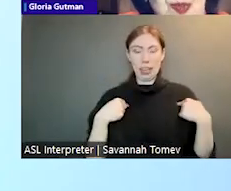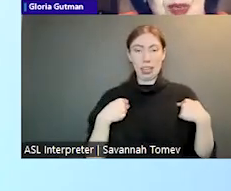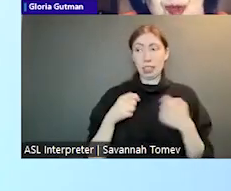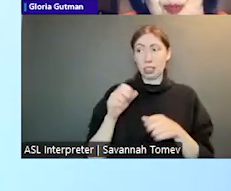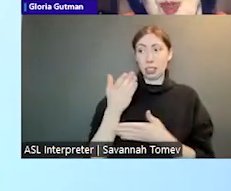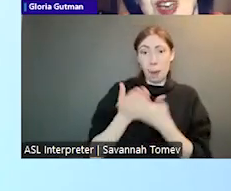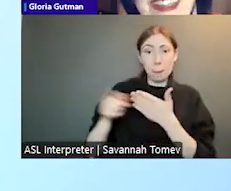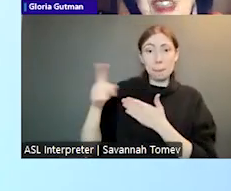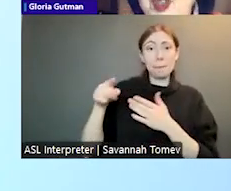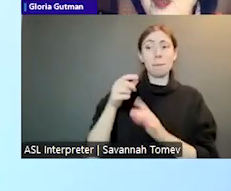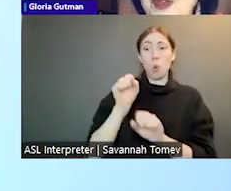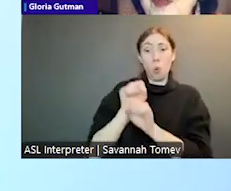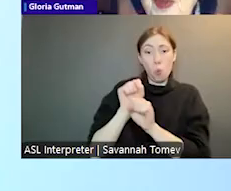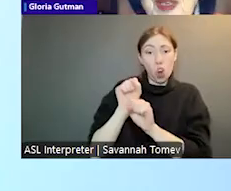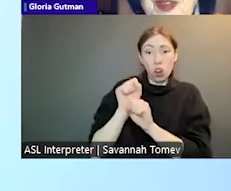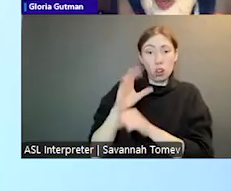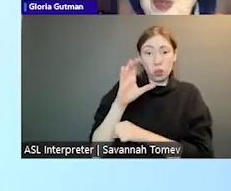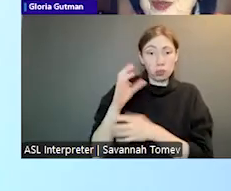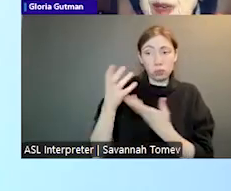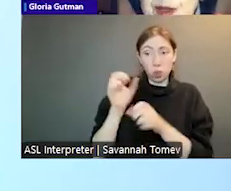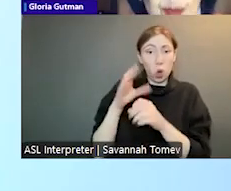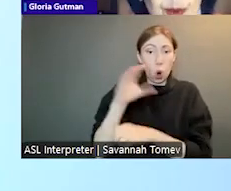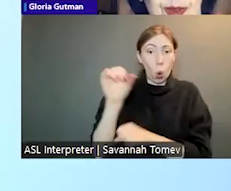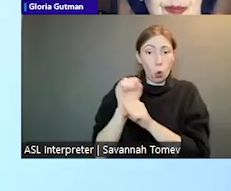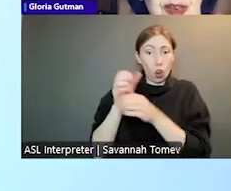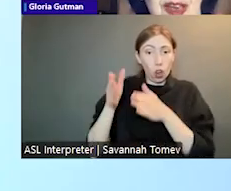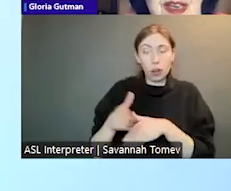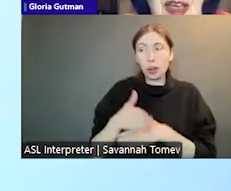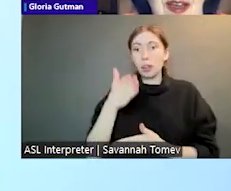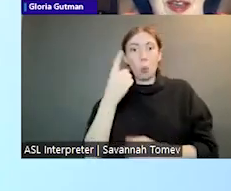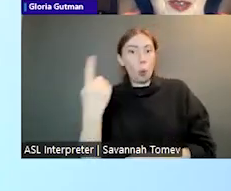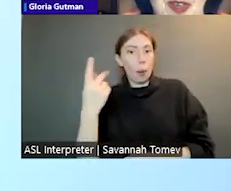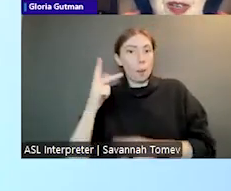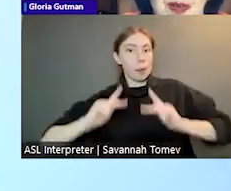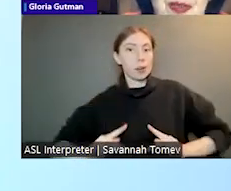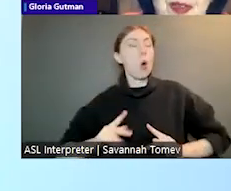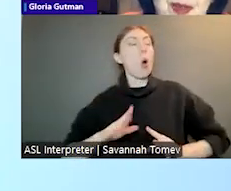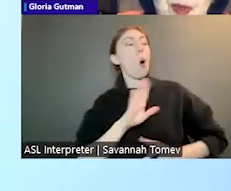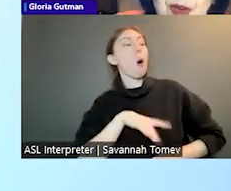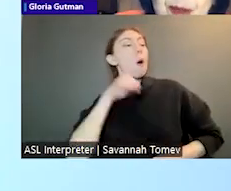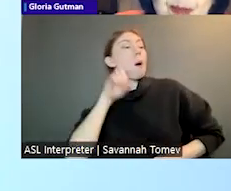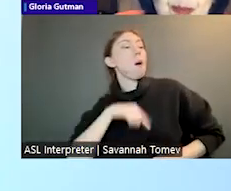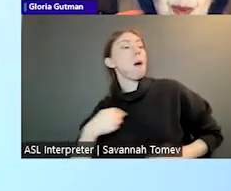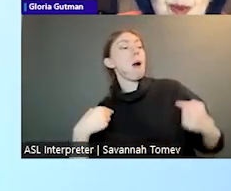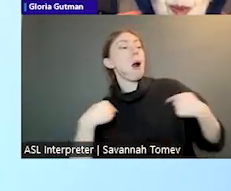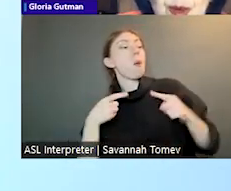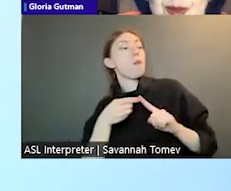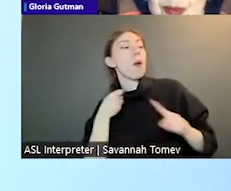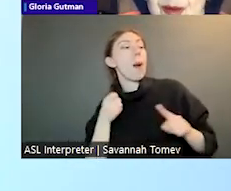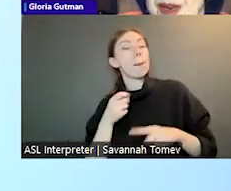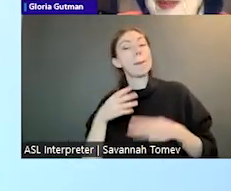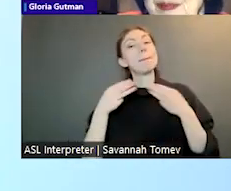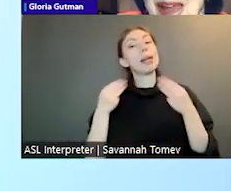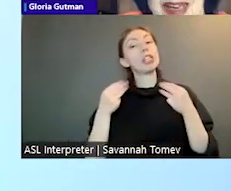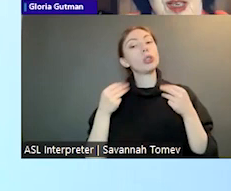was a stranger pretending to be from the Ministry of Transport. And then there was other people who talked